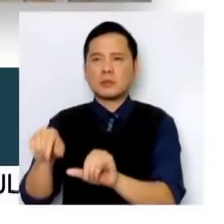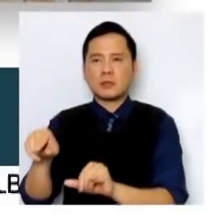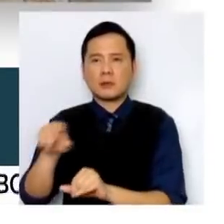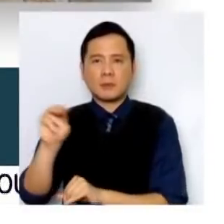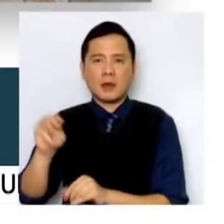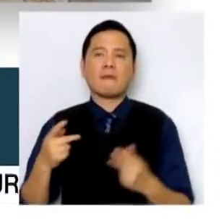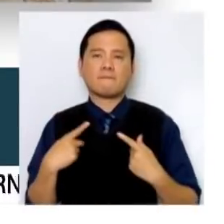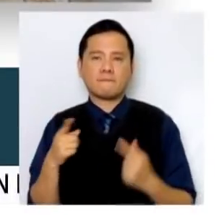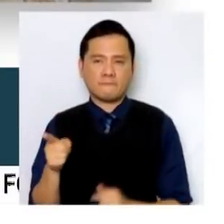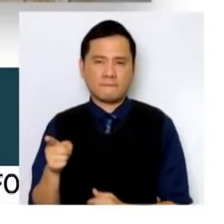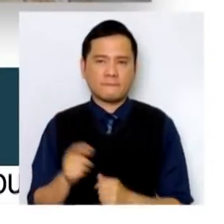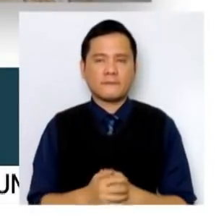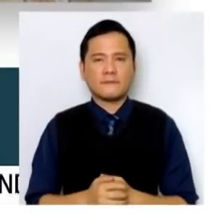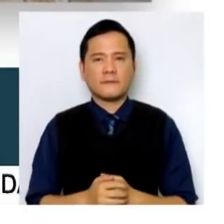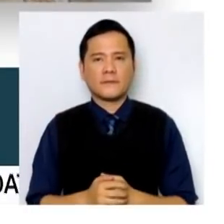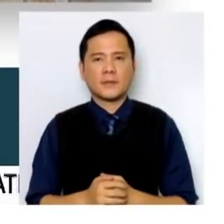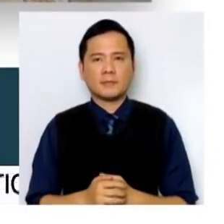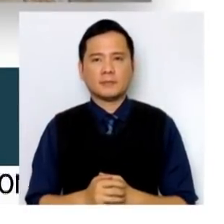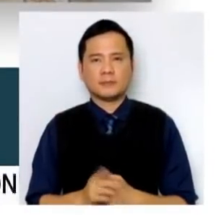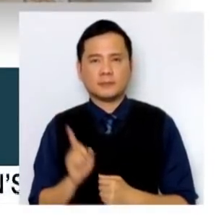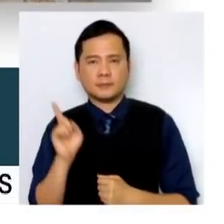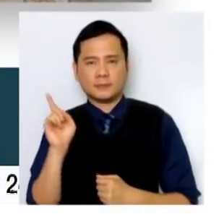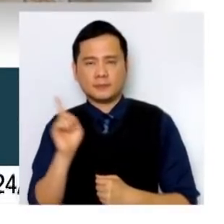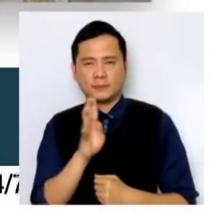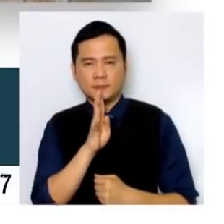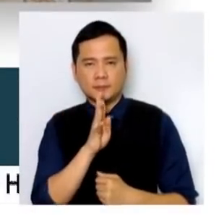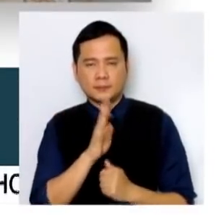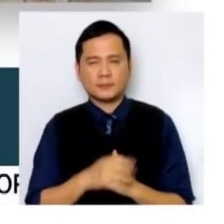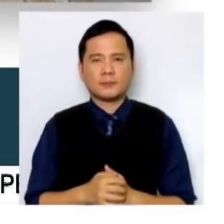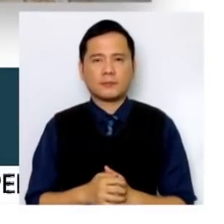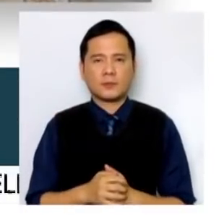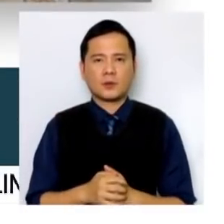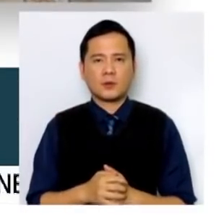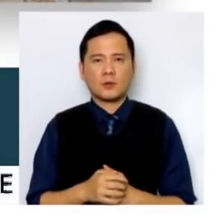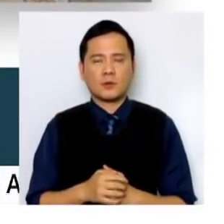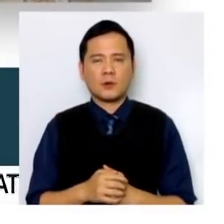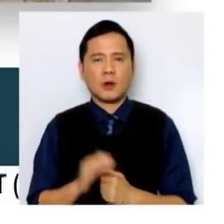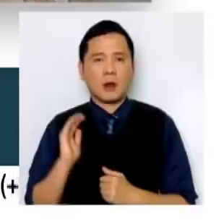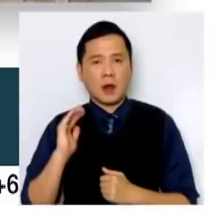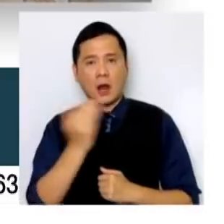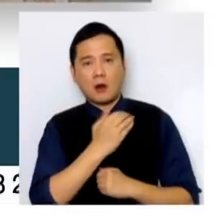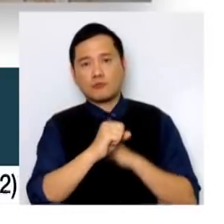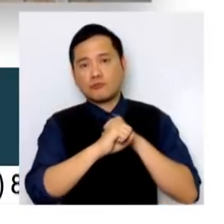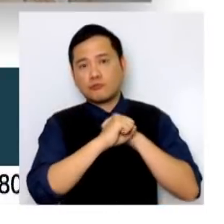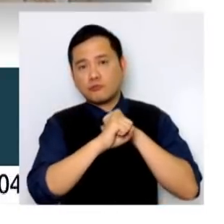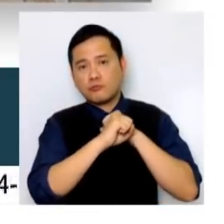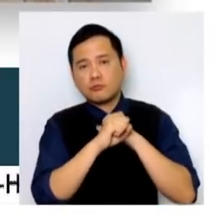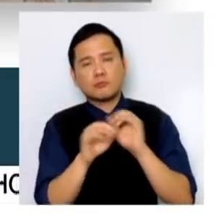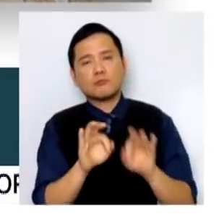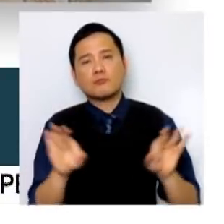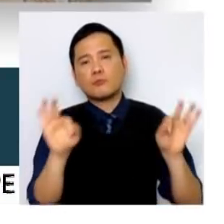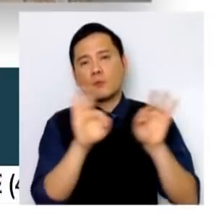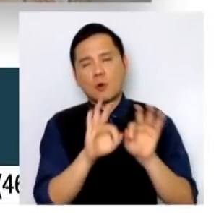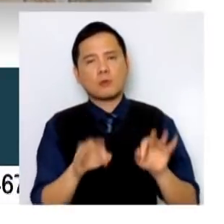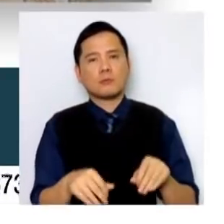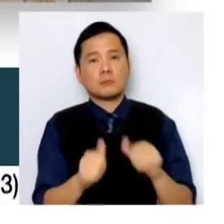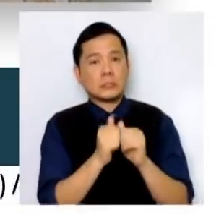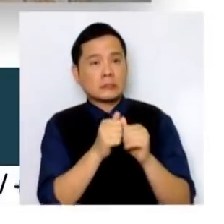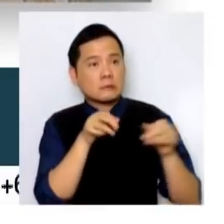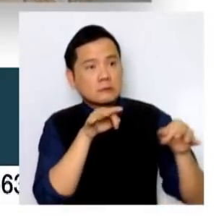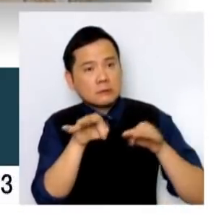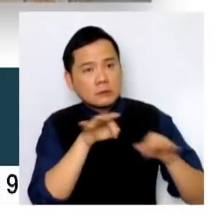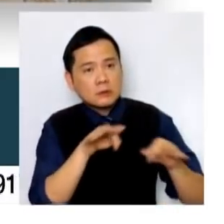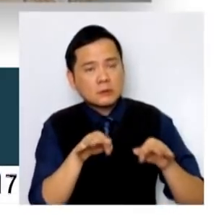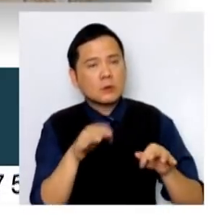Tuloy-tuloy naman yung ating advocacy, no? At papaliwanag kung gaano kaimportante itong pagbabakuna. At sa katunayan nga, no,